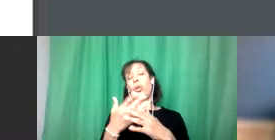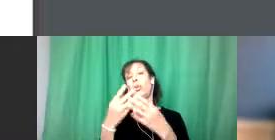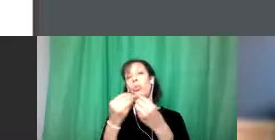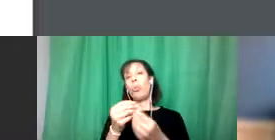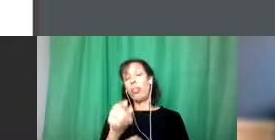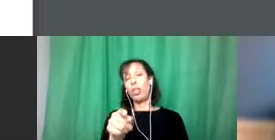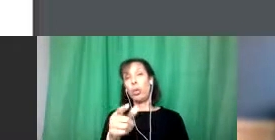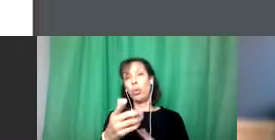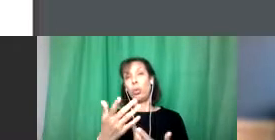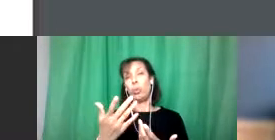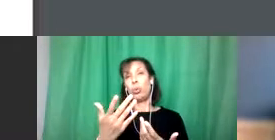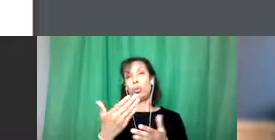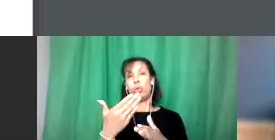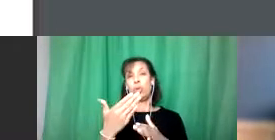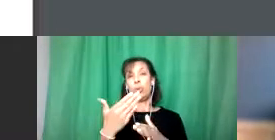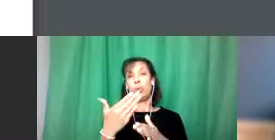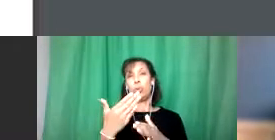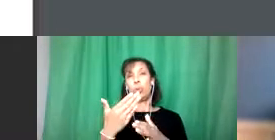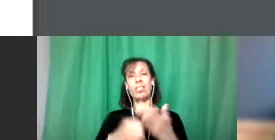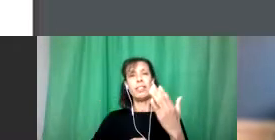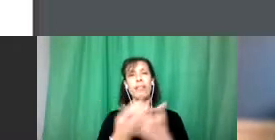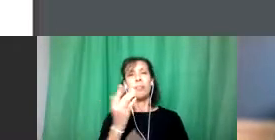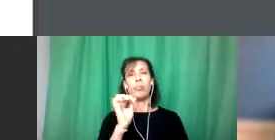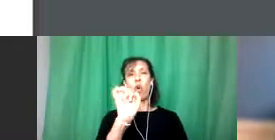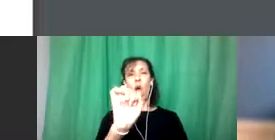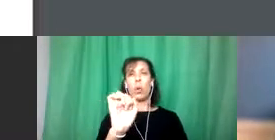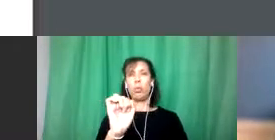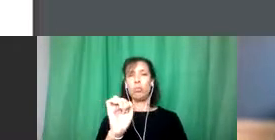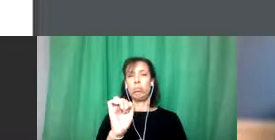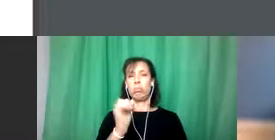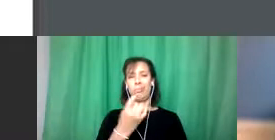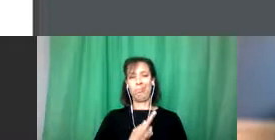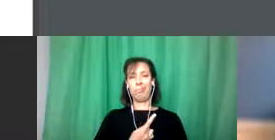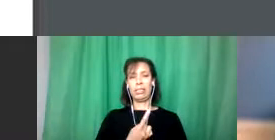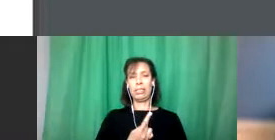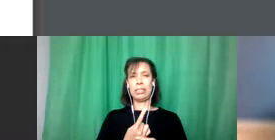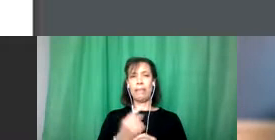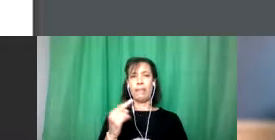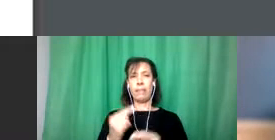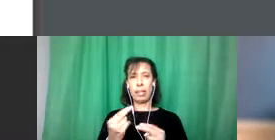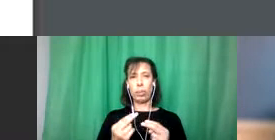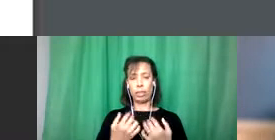own self-evaluation skills. So when you look at the examples of